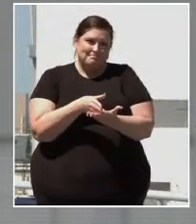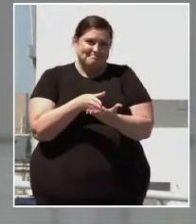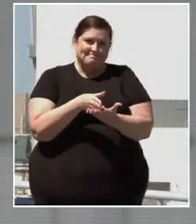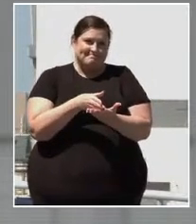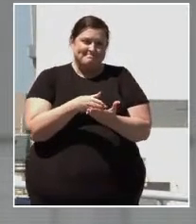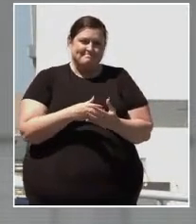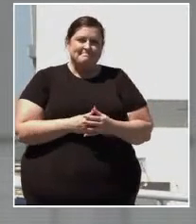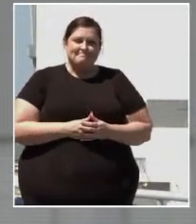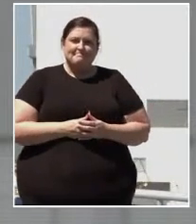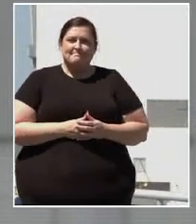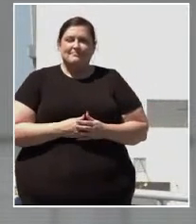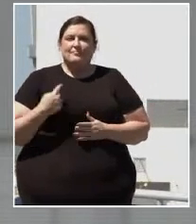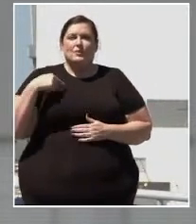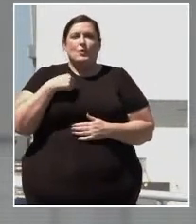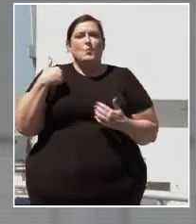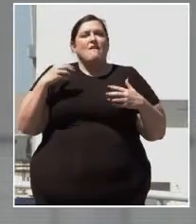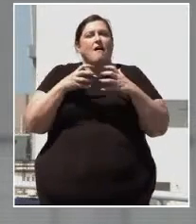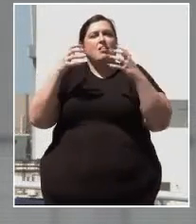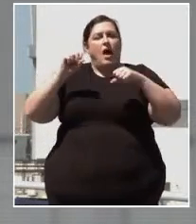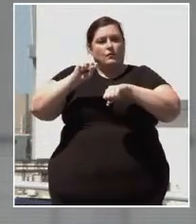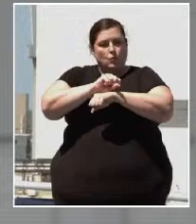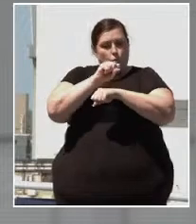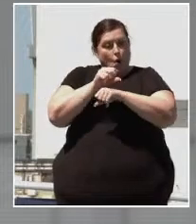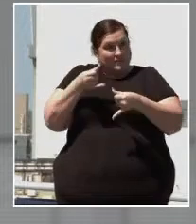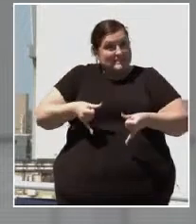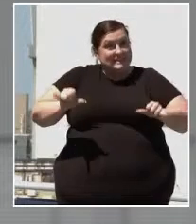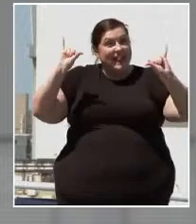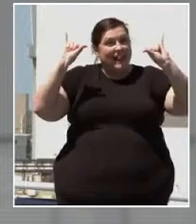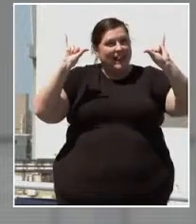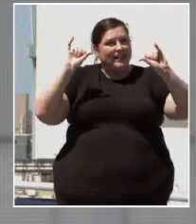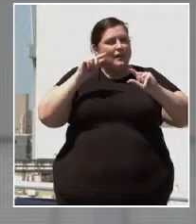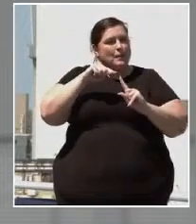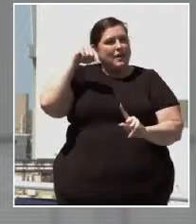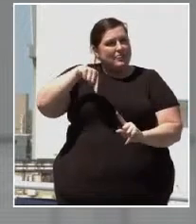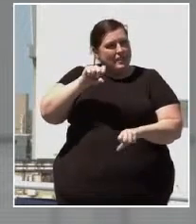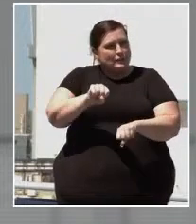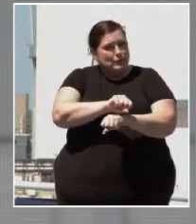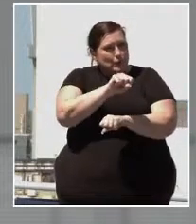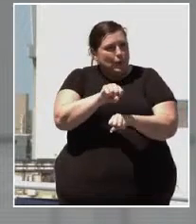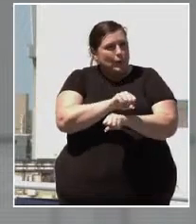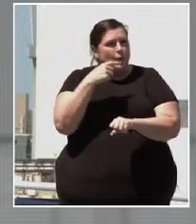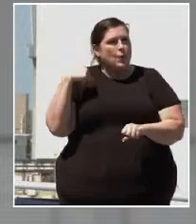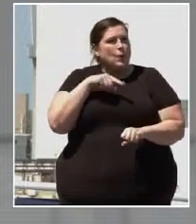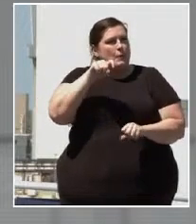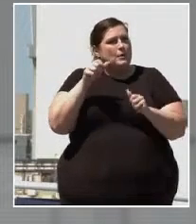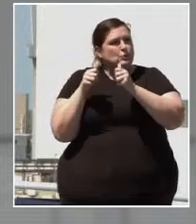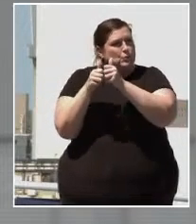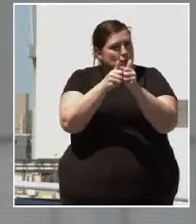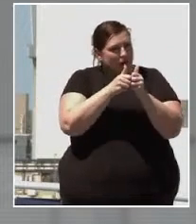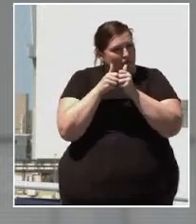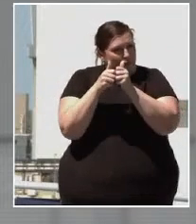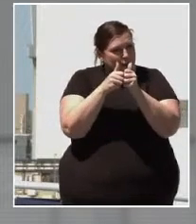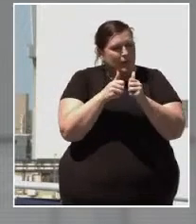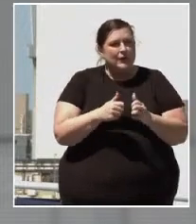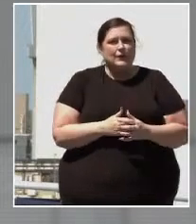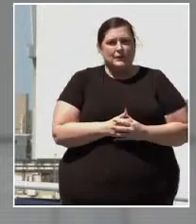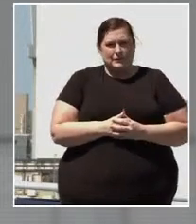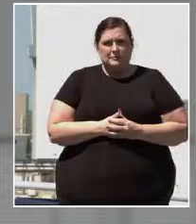end we have much work to do but this is the work we must do